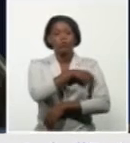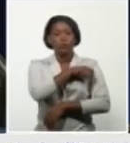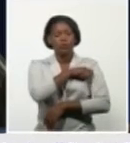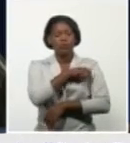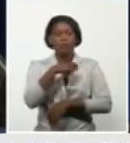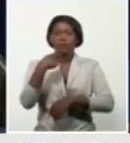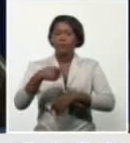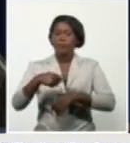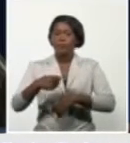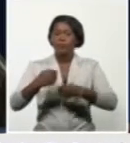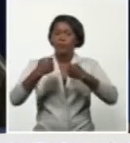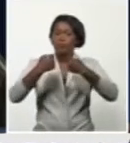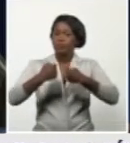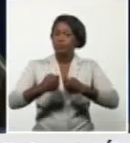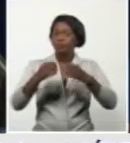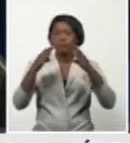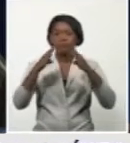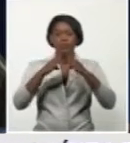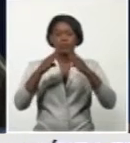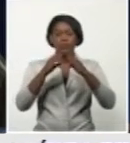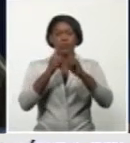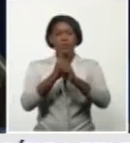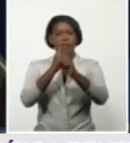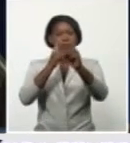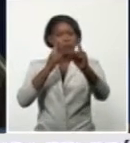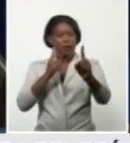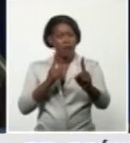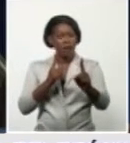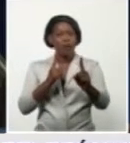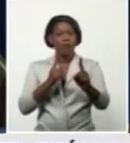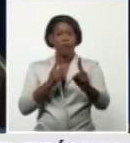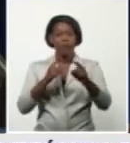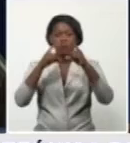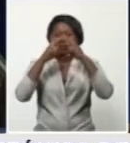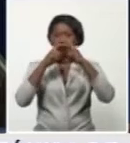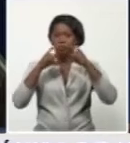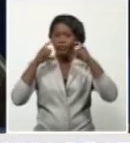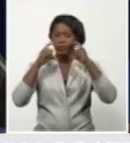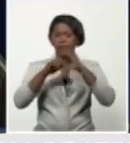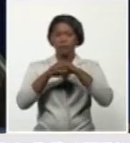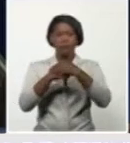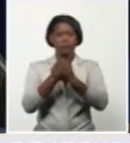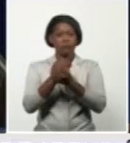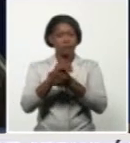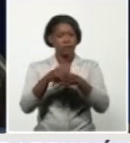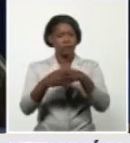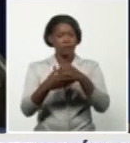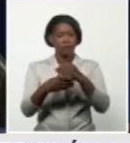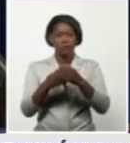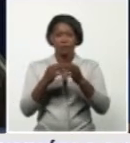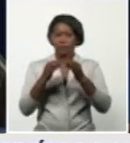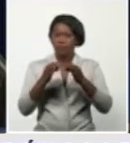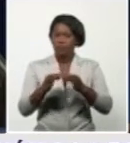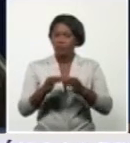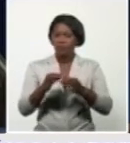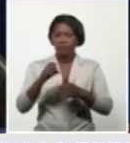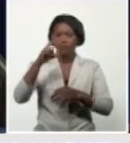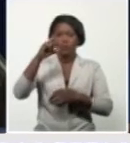home, let's protect ourselves, let's use our face